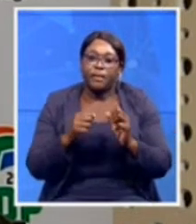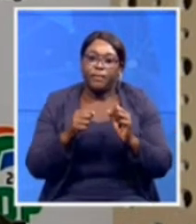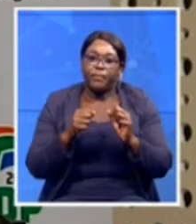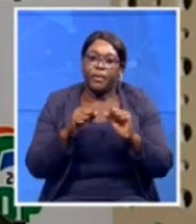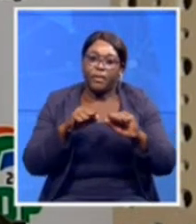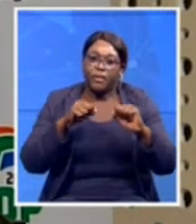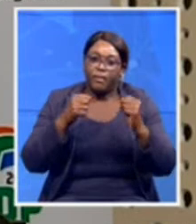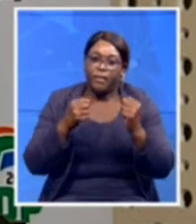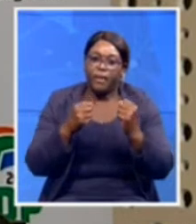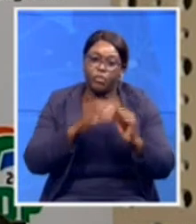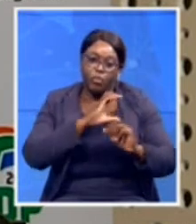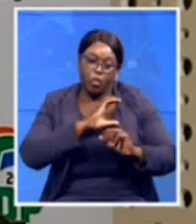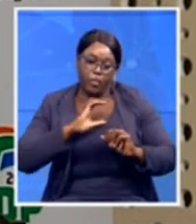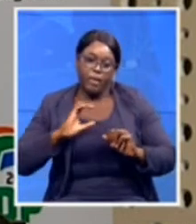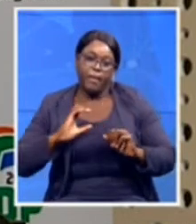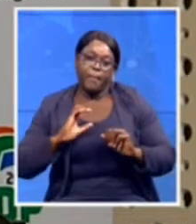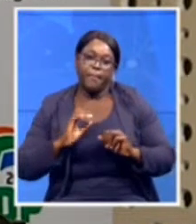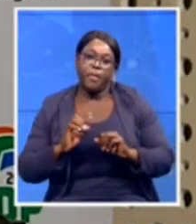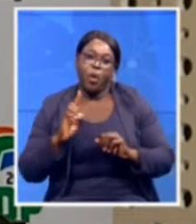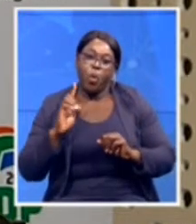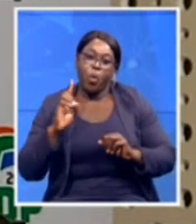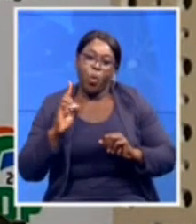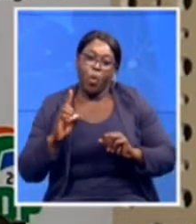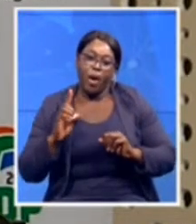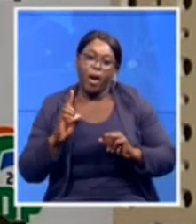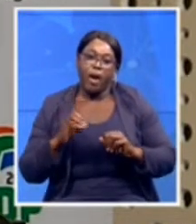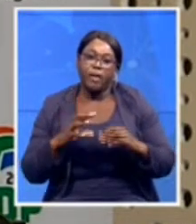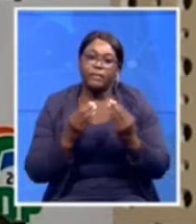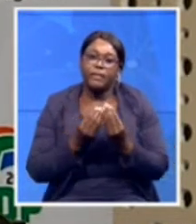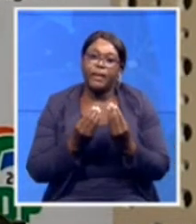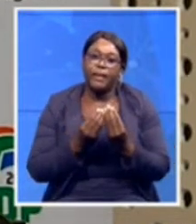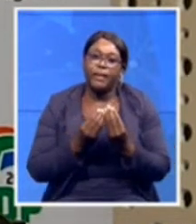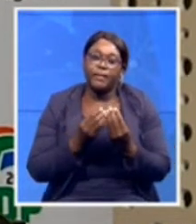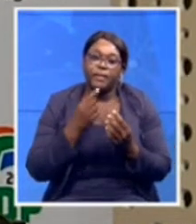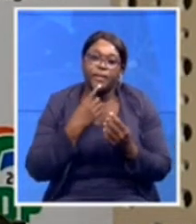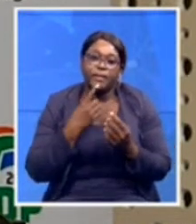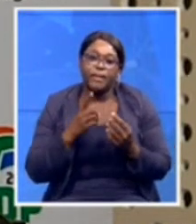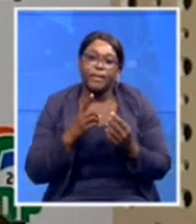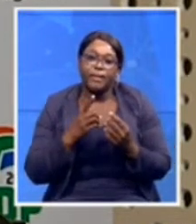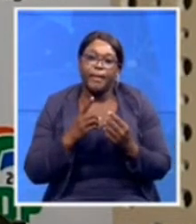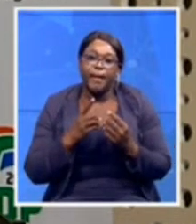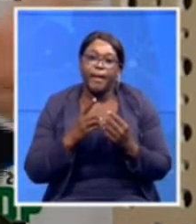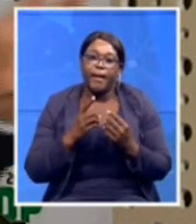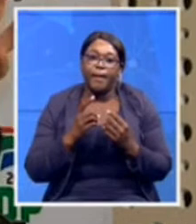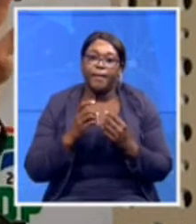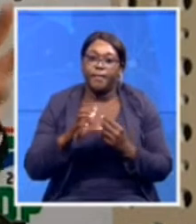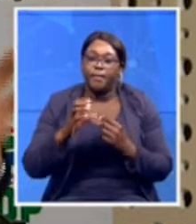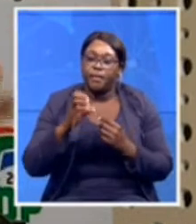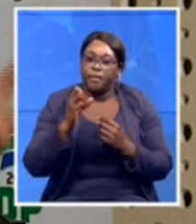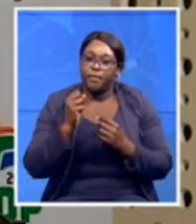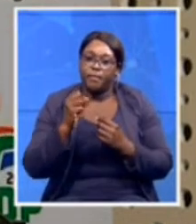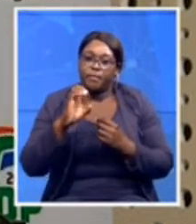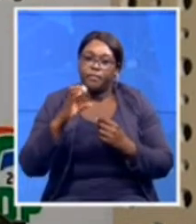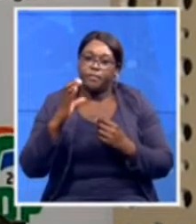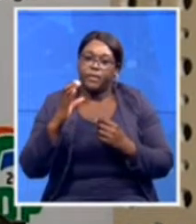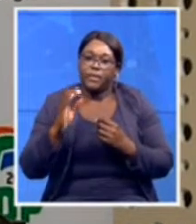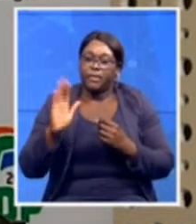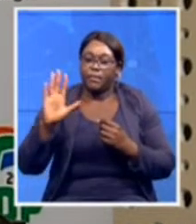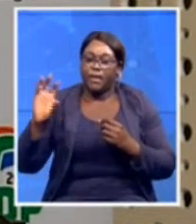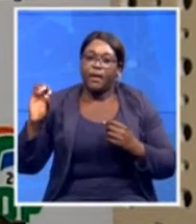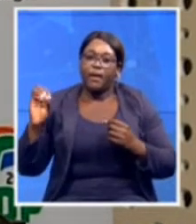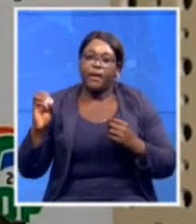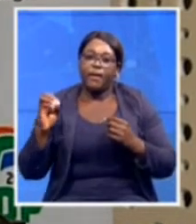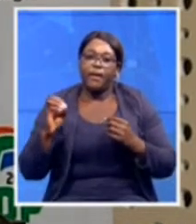that I want to highlight in particular is Section 15, capital A of the Amendment Act, and that now has amended the provisions which speak to the work of